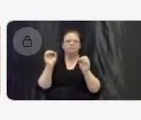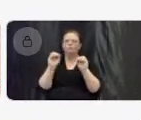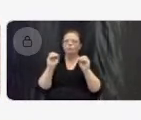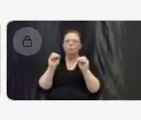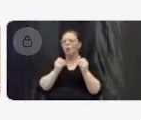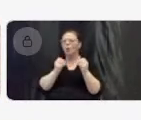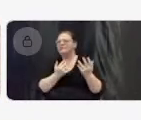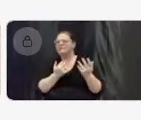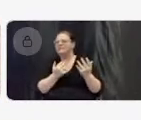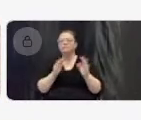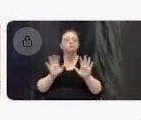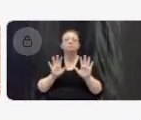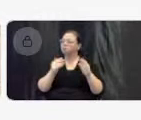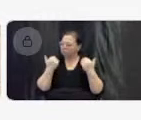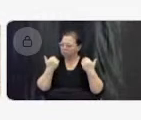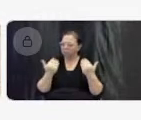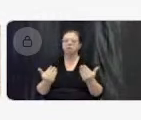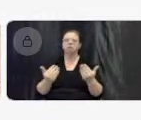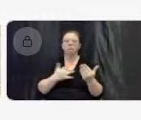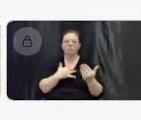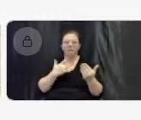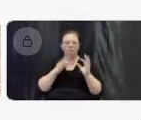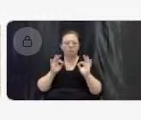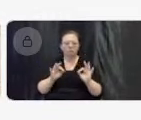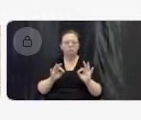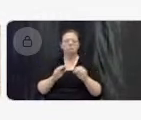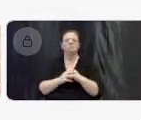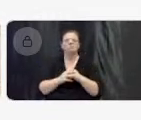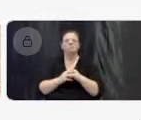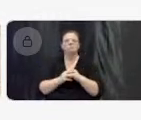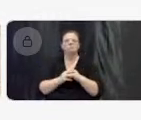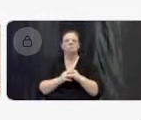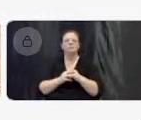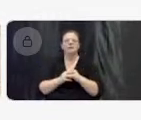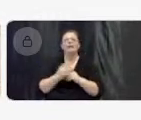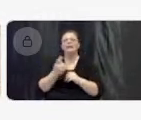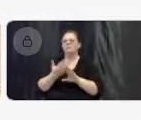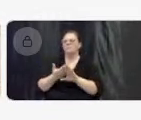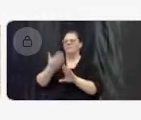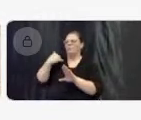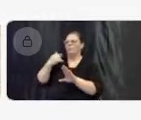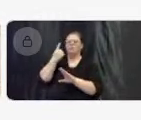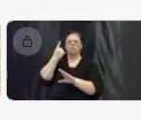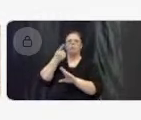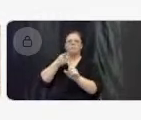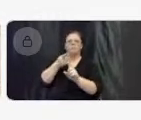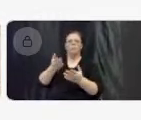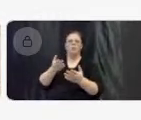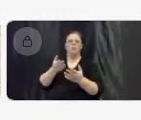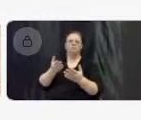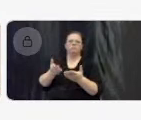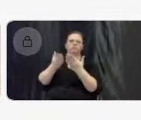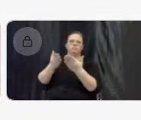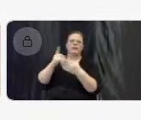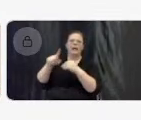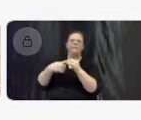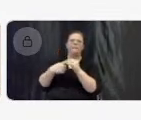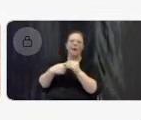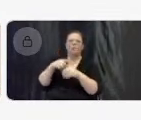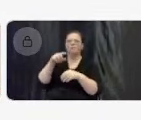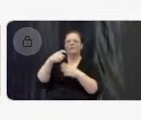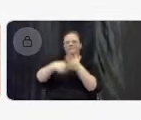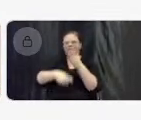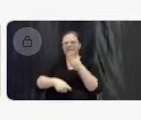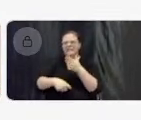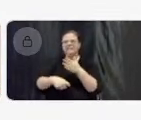reservations about it. The point that was raised earlier about the tie-on fees,